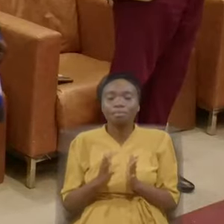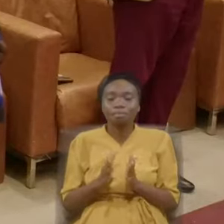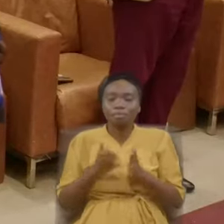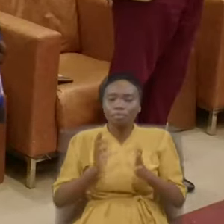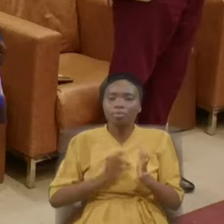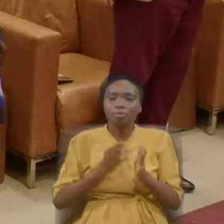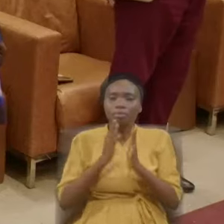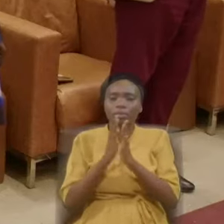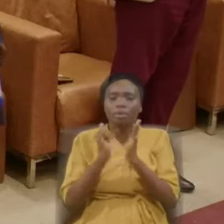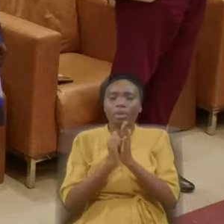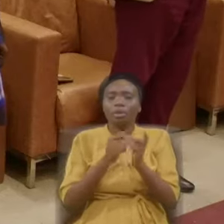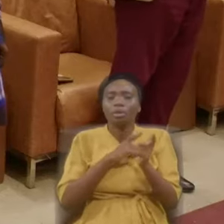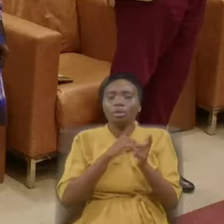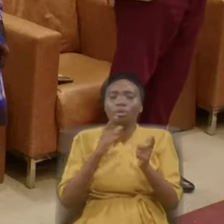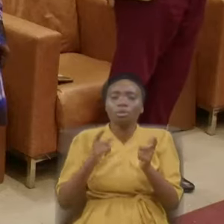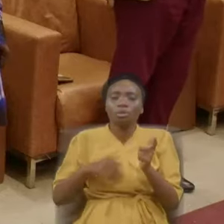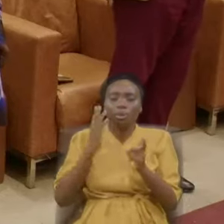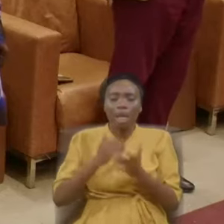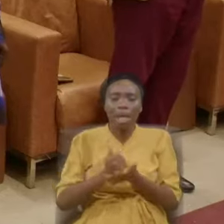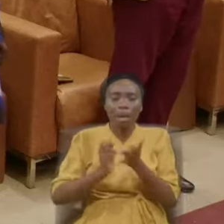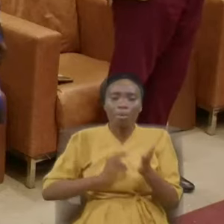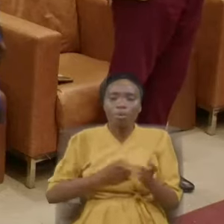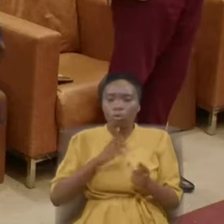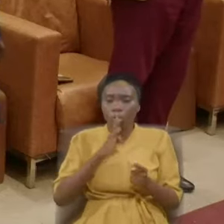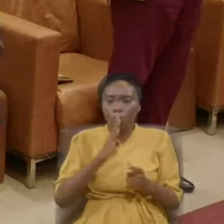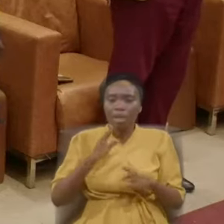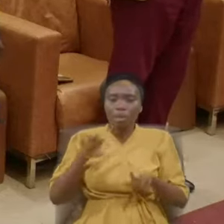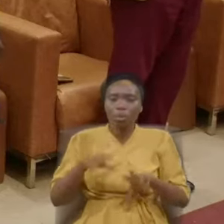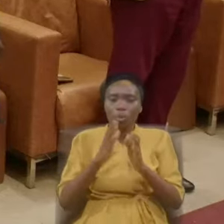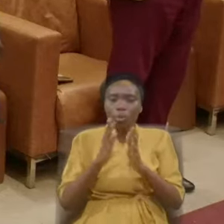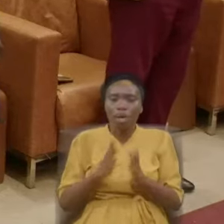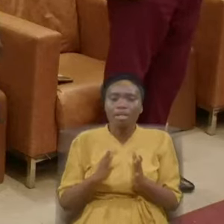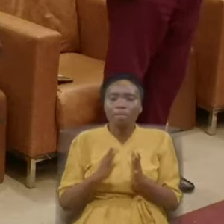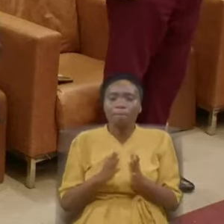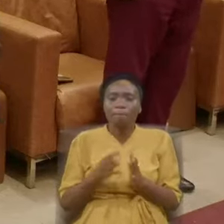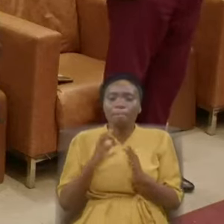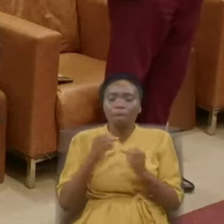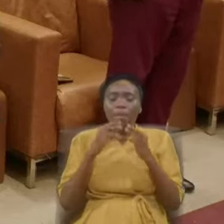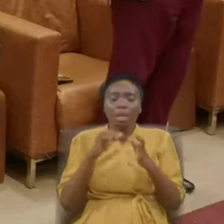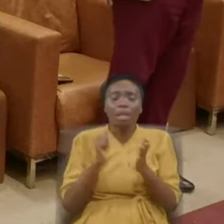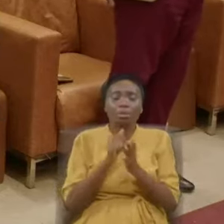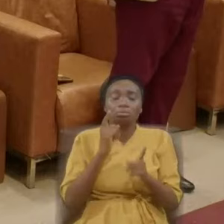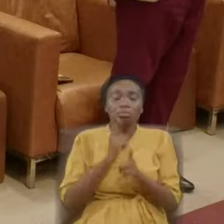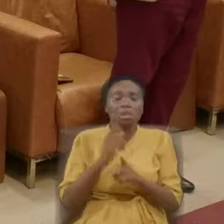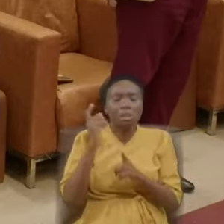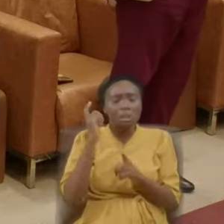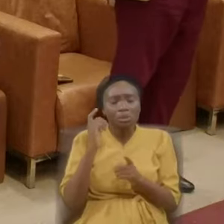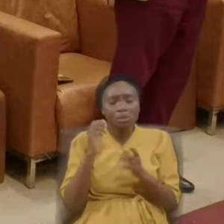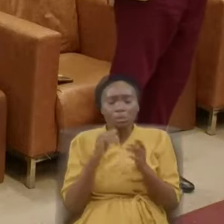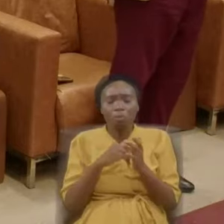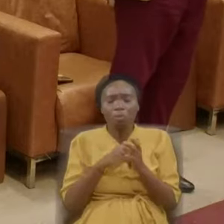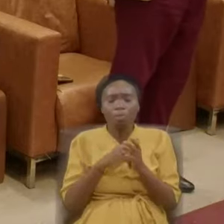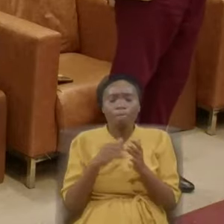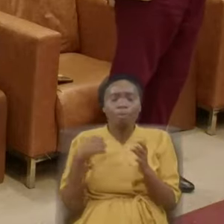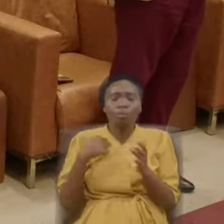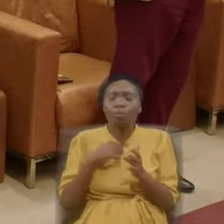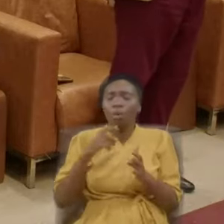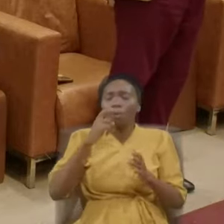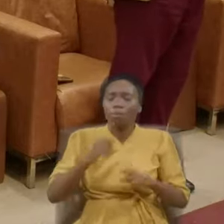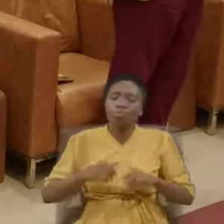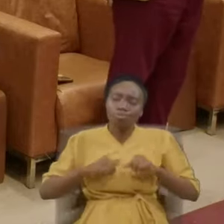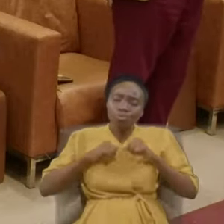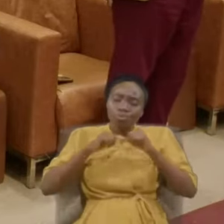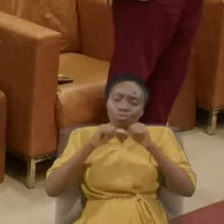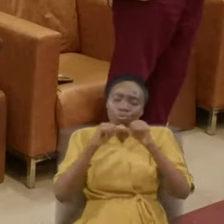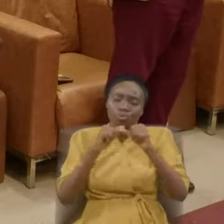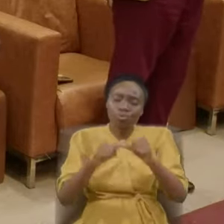Let's pray that God will help us to be the doer of what we are just listening to. We must intensify